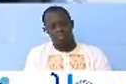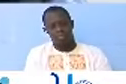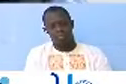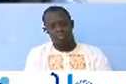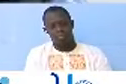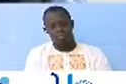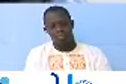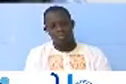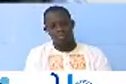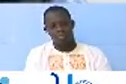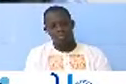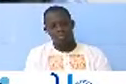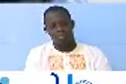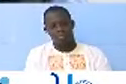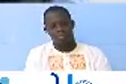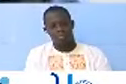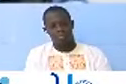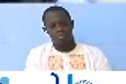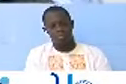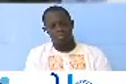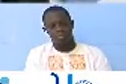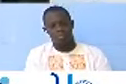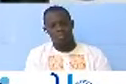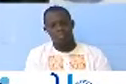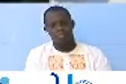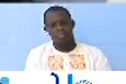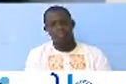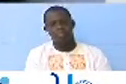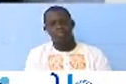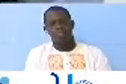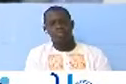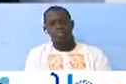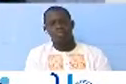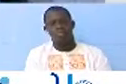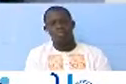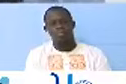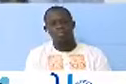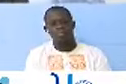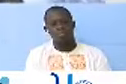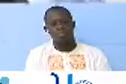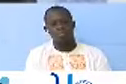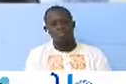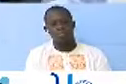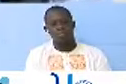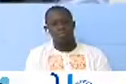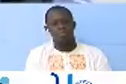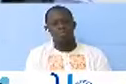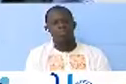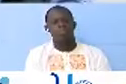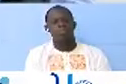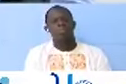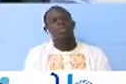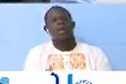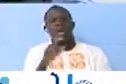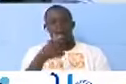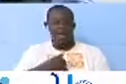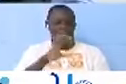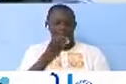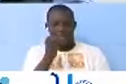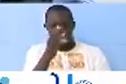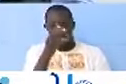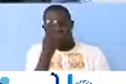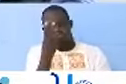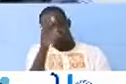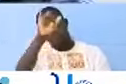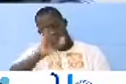beda nda fo no maybe yalo minano len koy ko 2 years le otuma ak 3 years nga fana fo. Yes, I can say it's 2